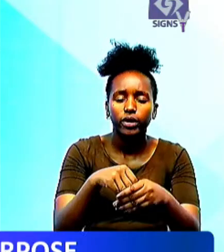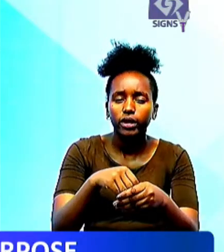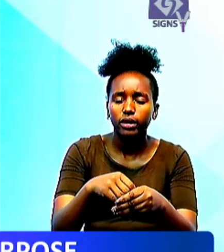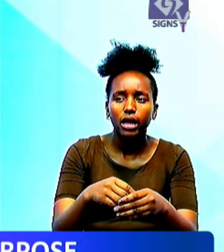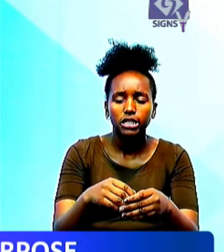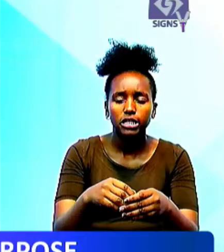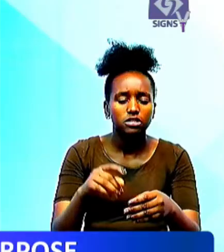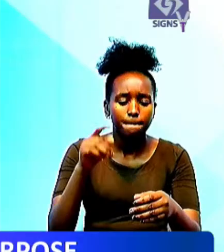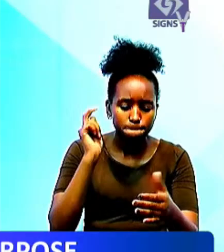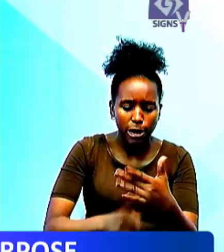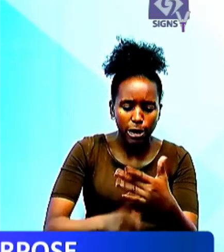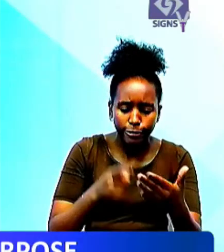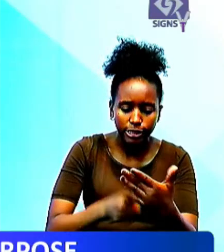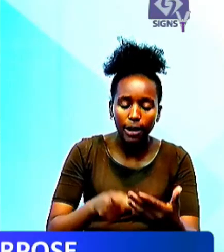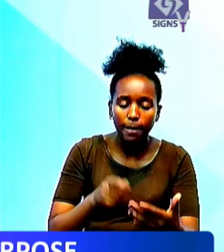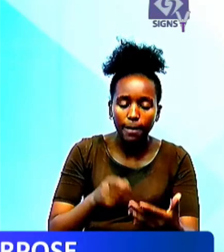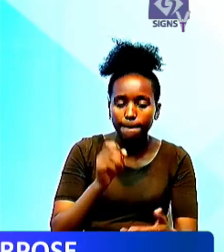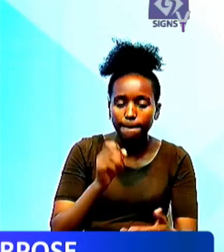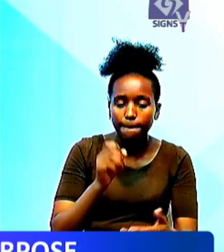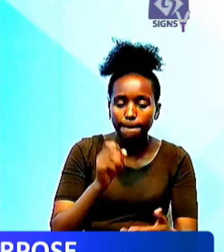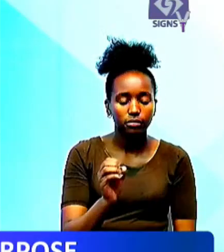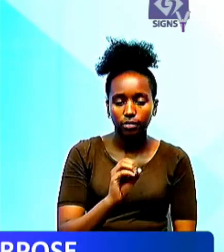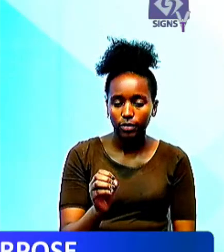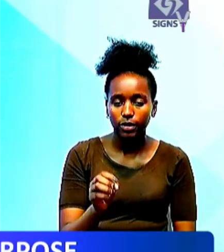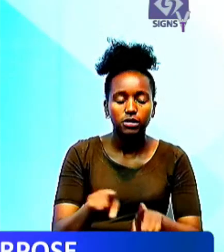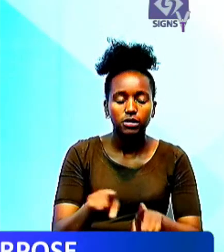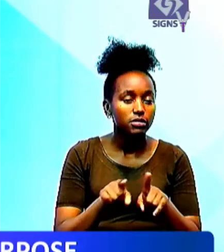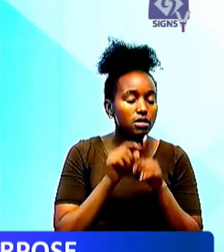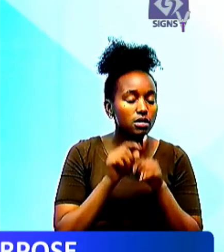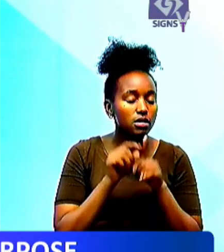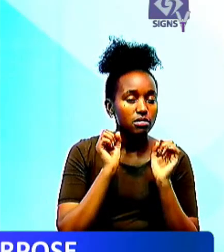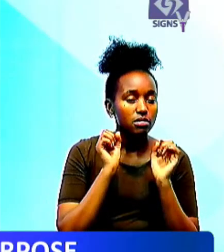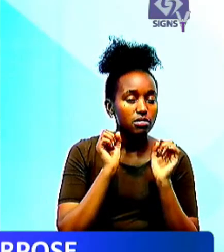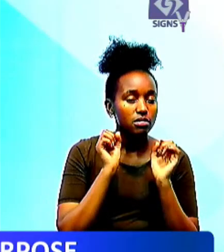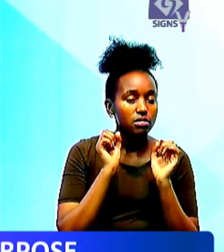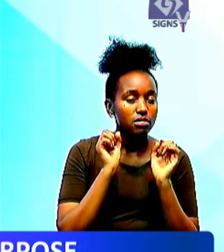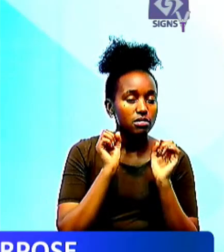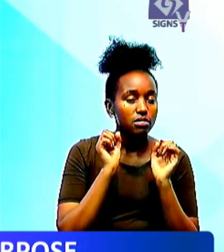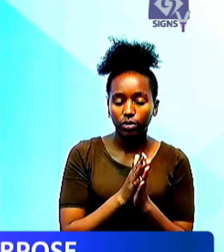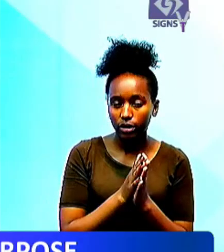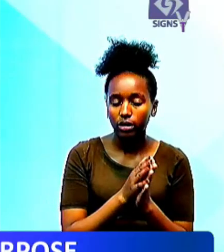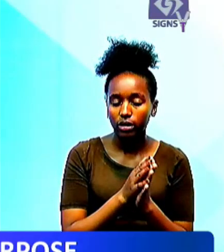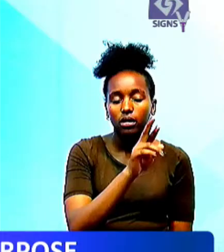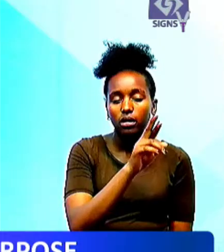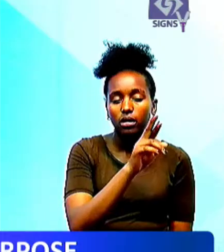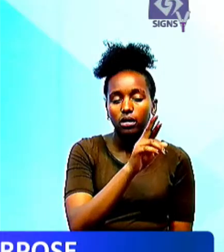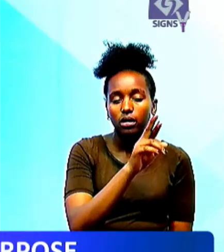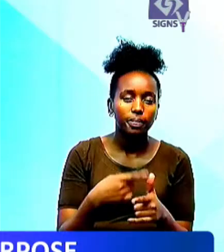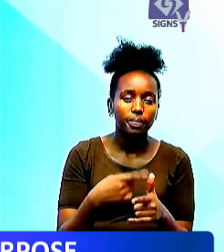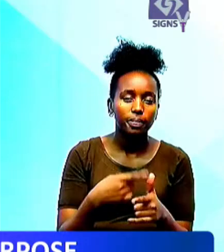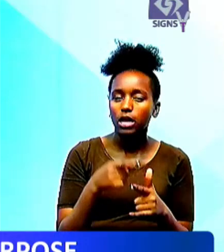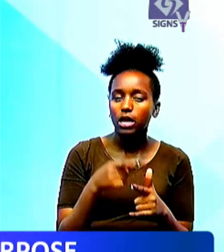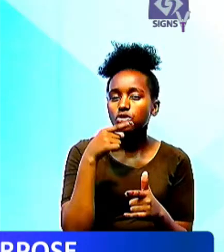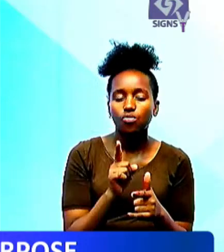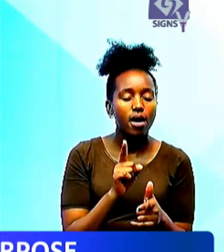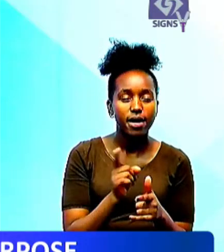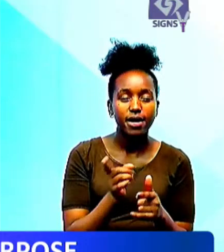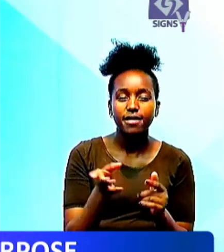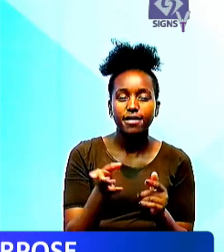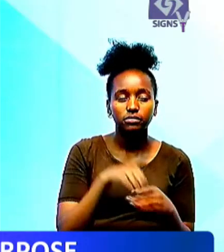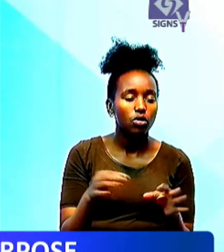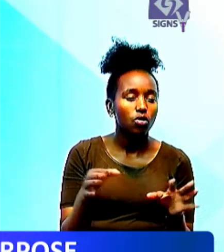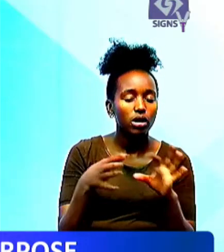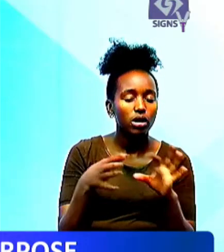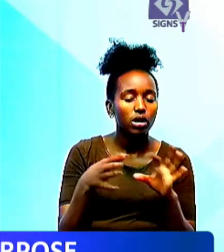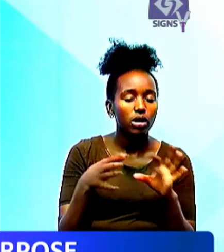this tax exemption with the Kenya Revenue Authority, their investment does not attract their withholding tax. So they are exempted